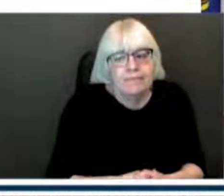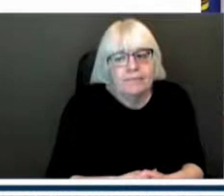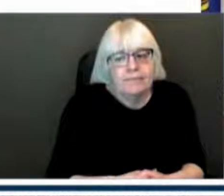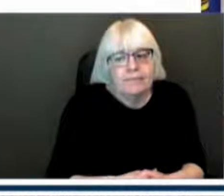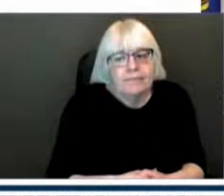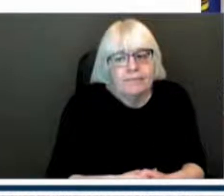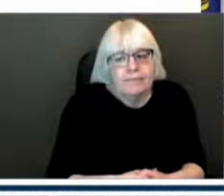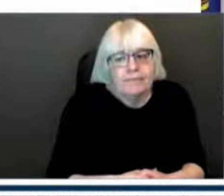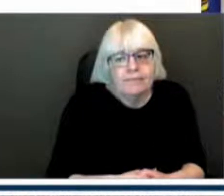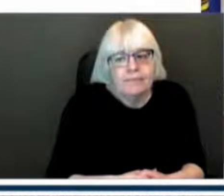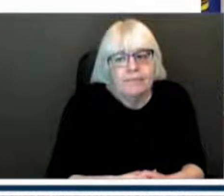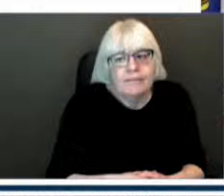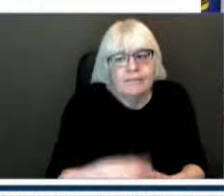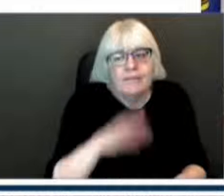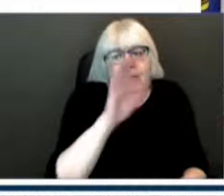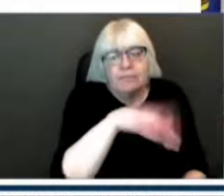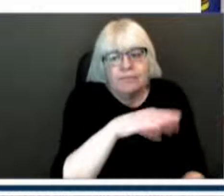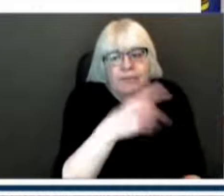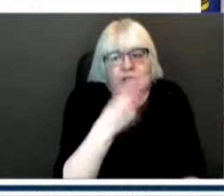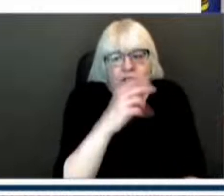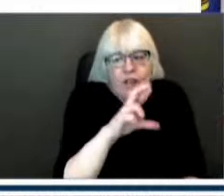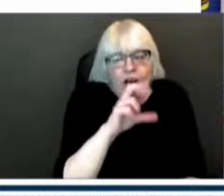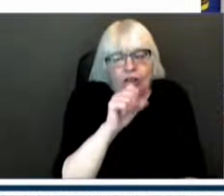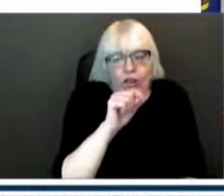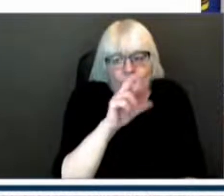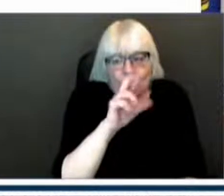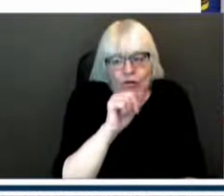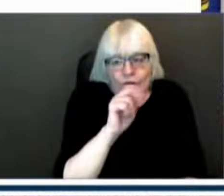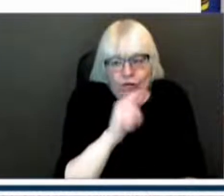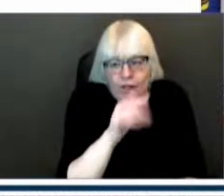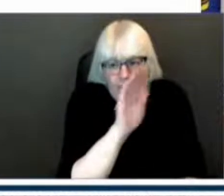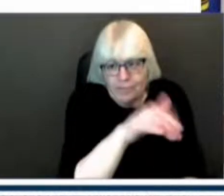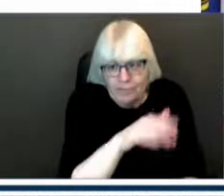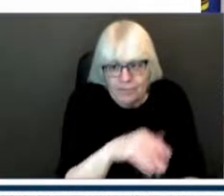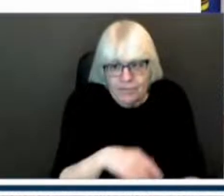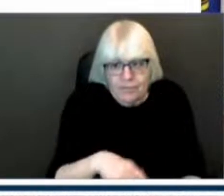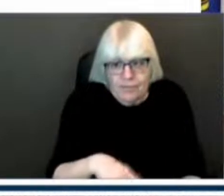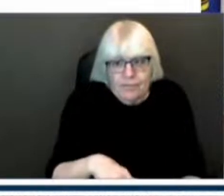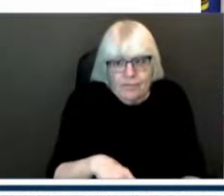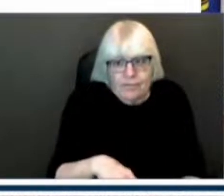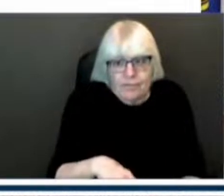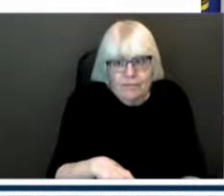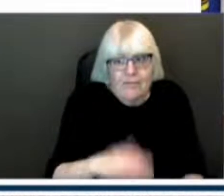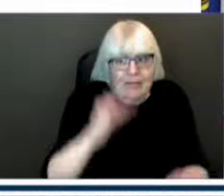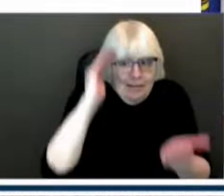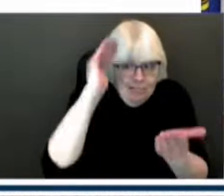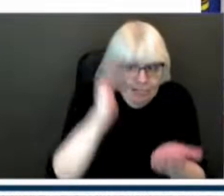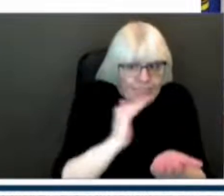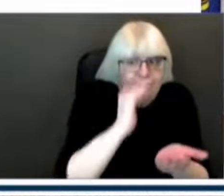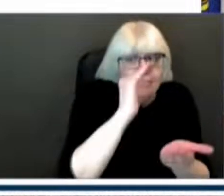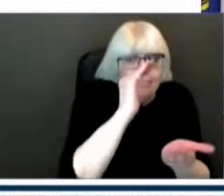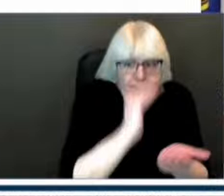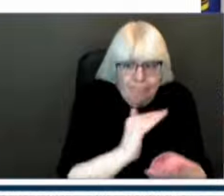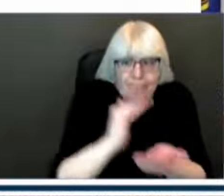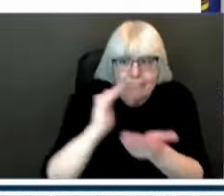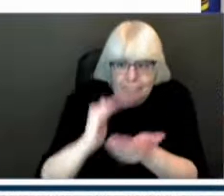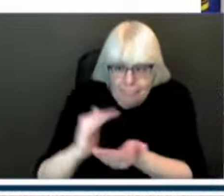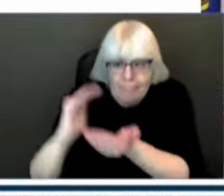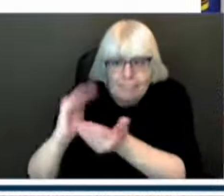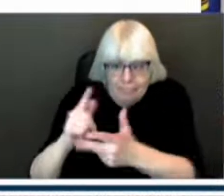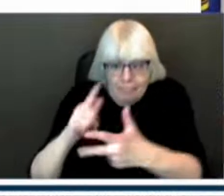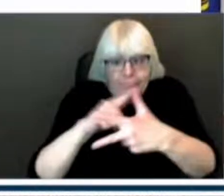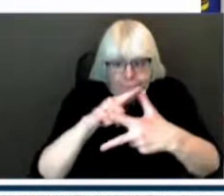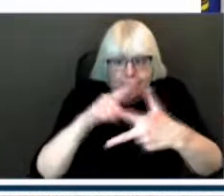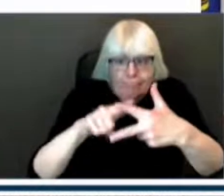today of the reopening plan, can planning begin by schools for a return to normal graduation and proms